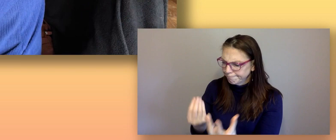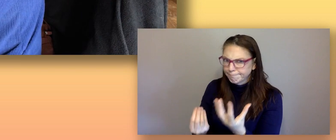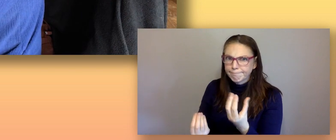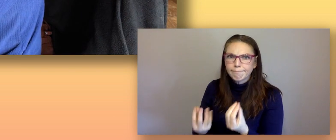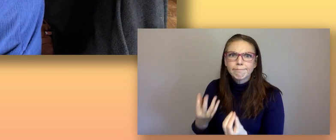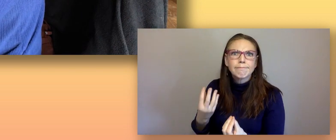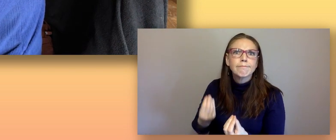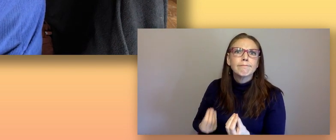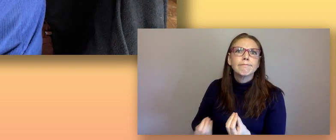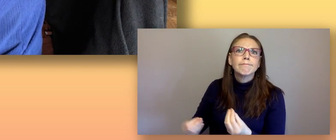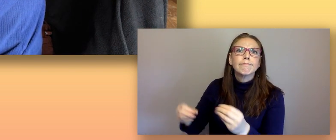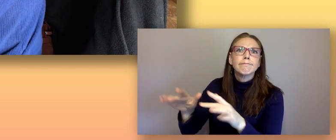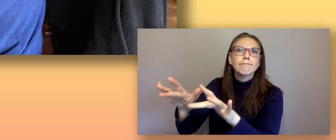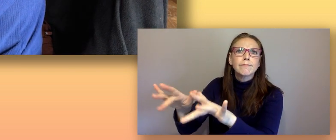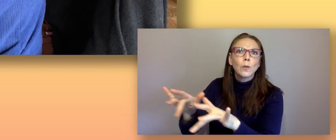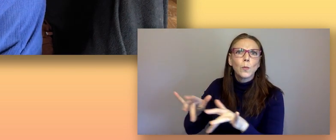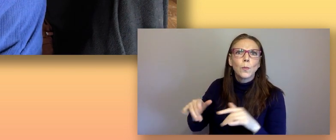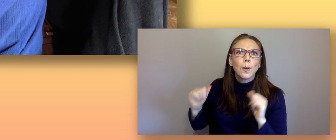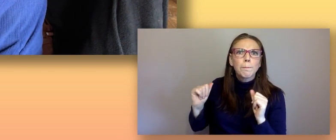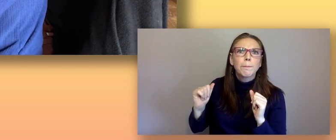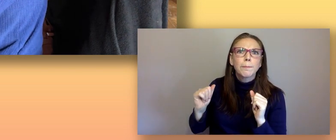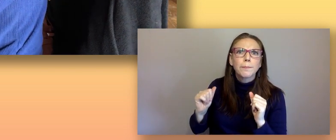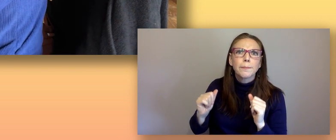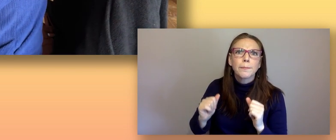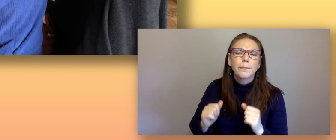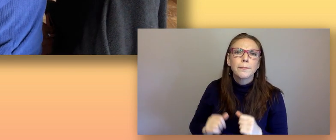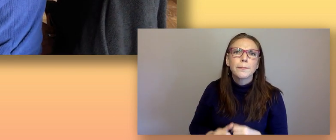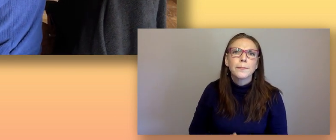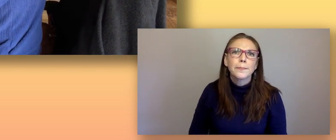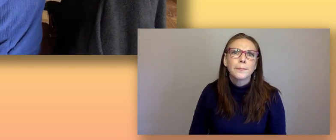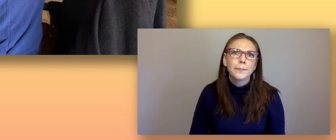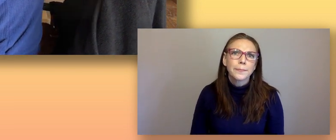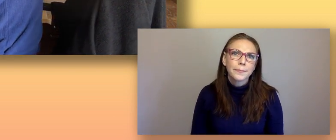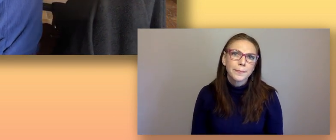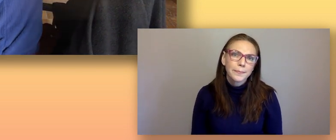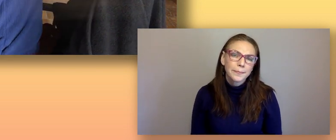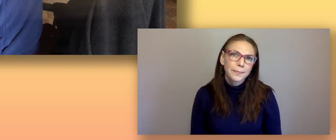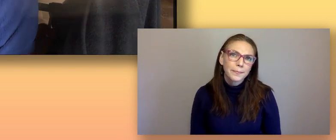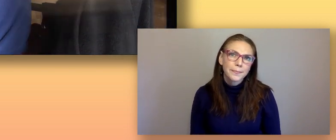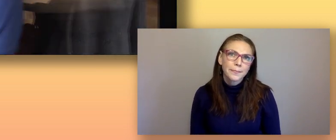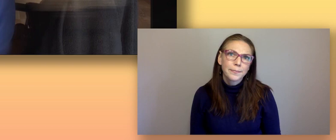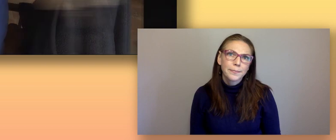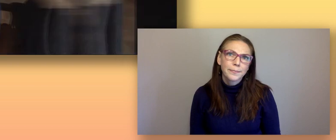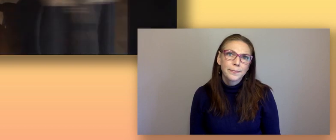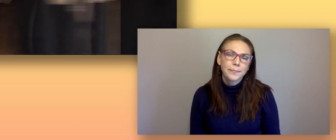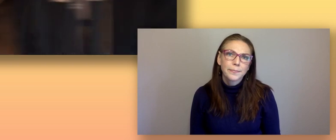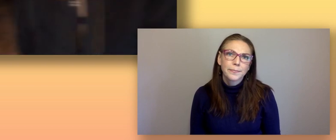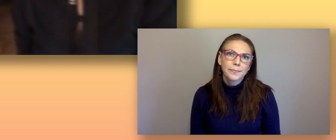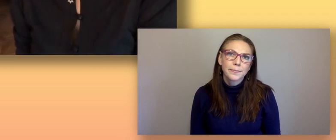on empty parking lots.